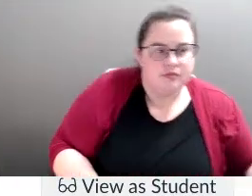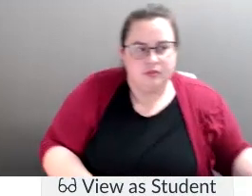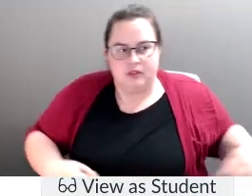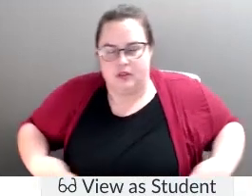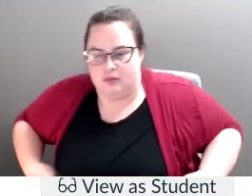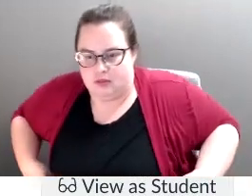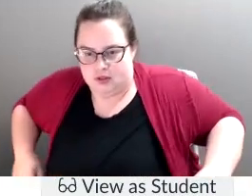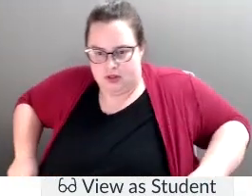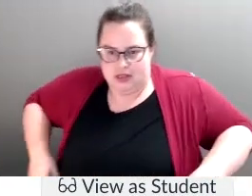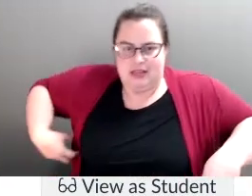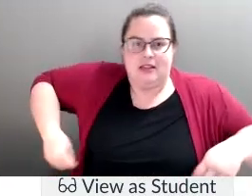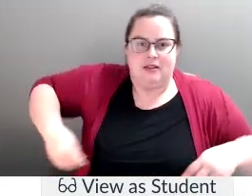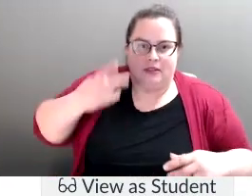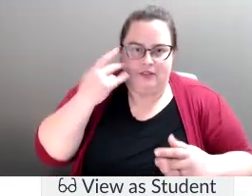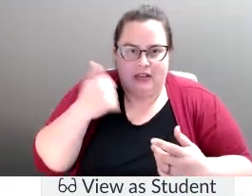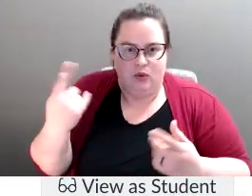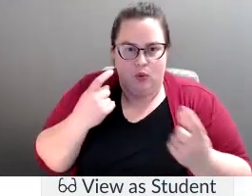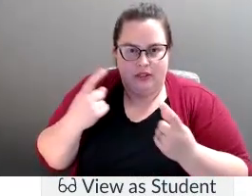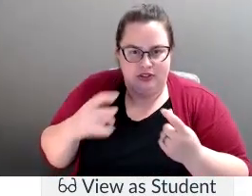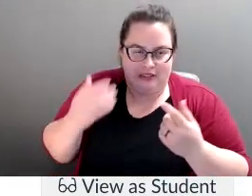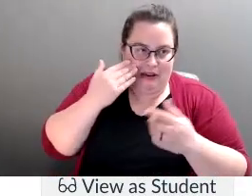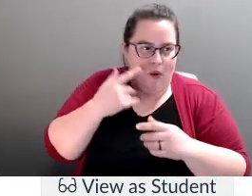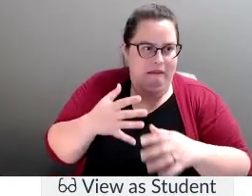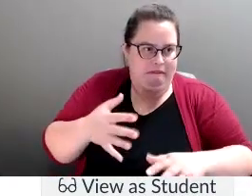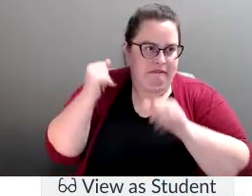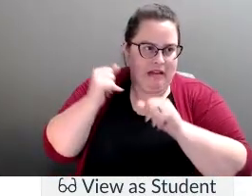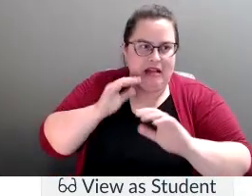I know I talked really fast.